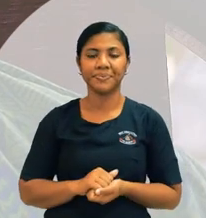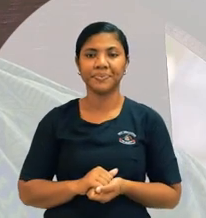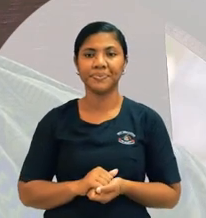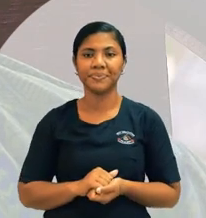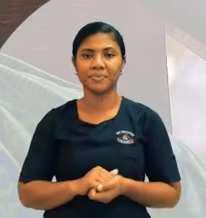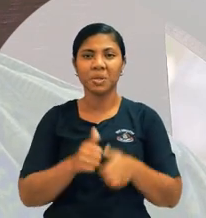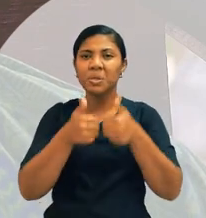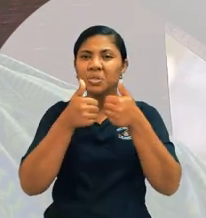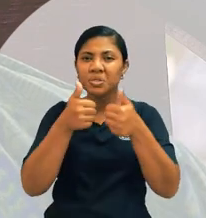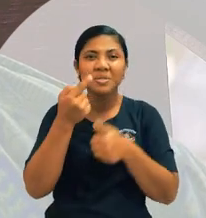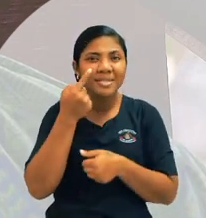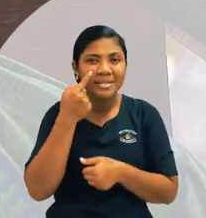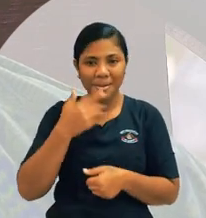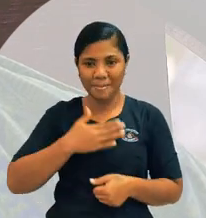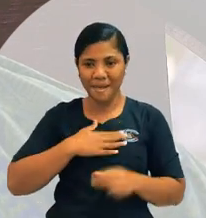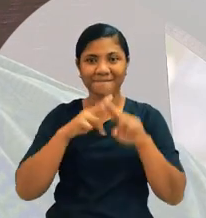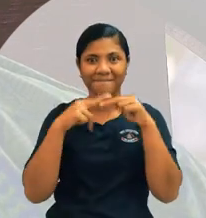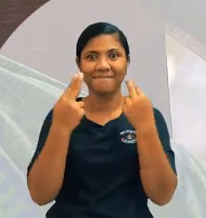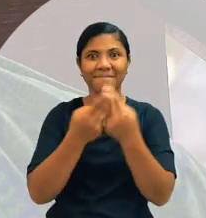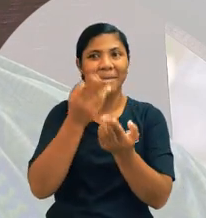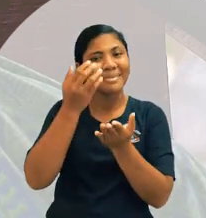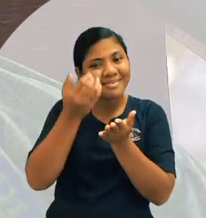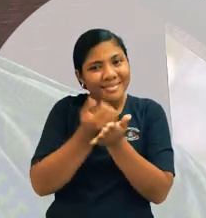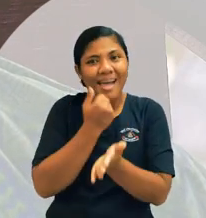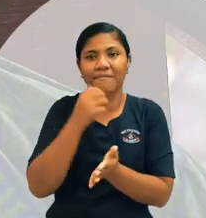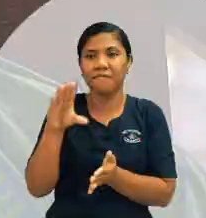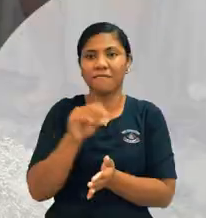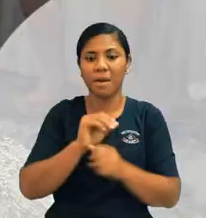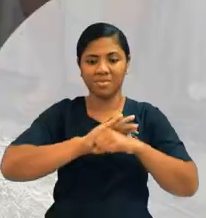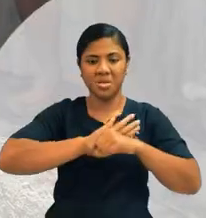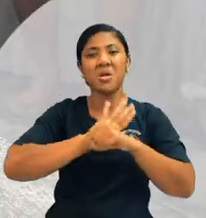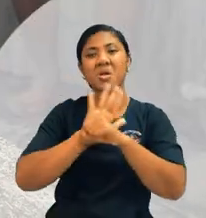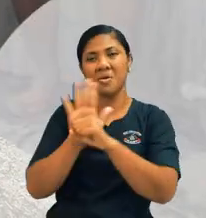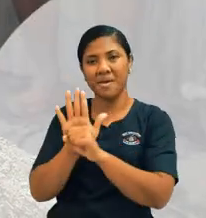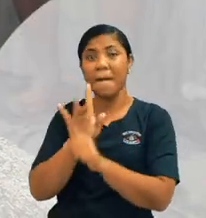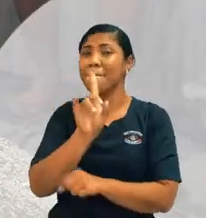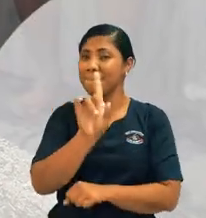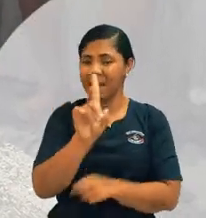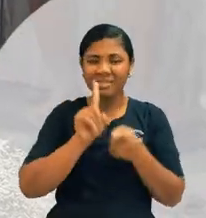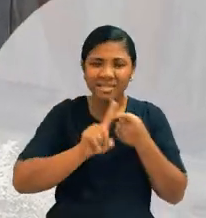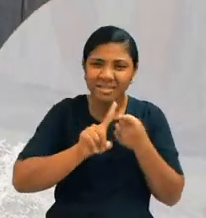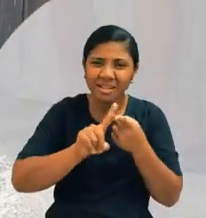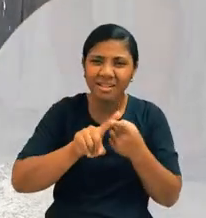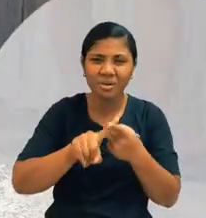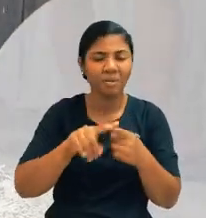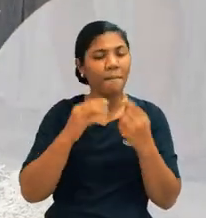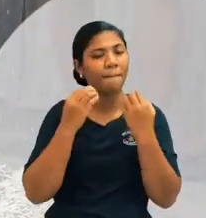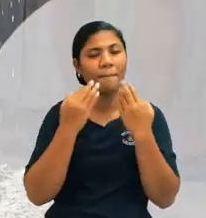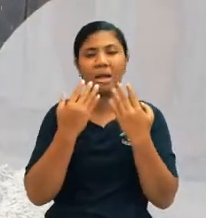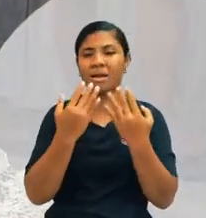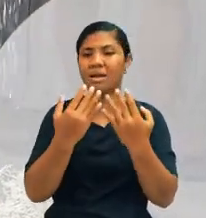na ulangi. Ia I tūlanga la ia I mea tau o le tau singa o a inga. Ia o le tupe maua a